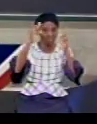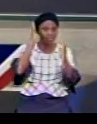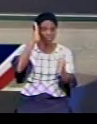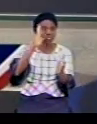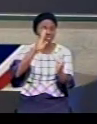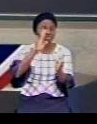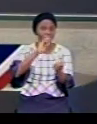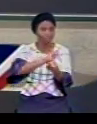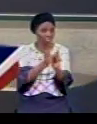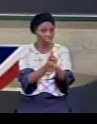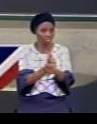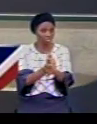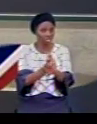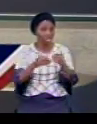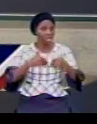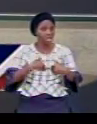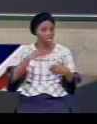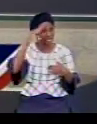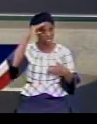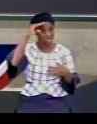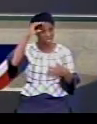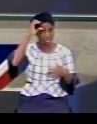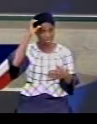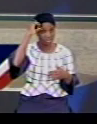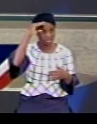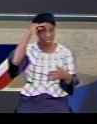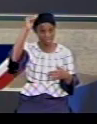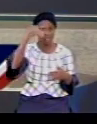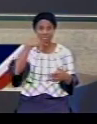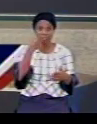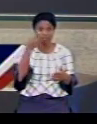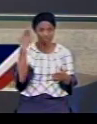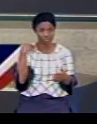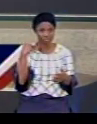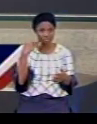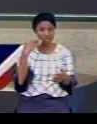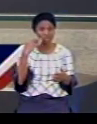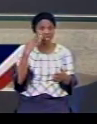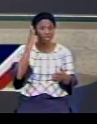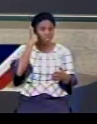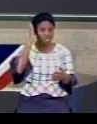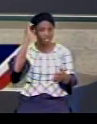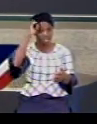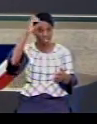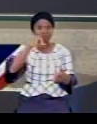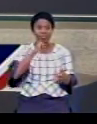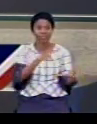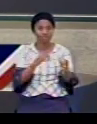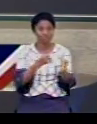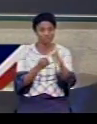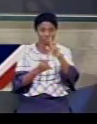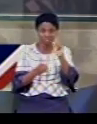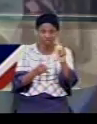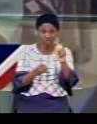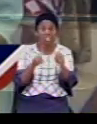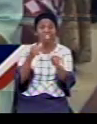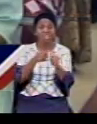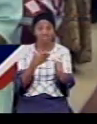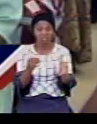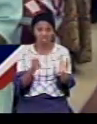said, and shall he not do it? Everything he has said, everything he has